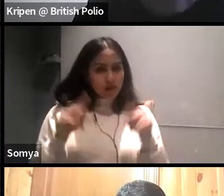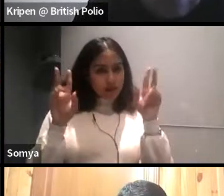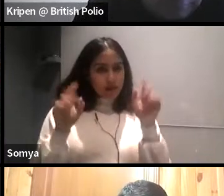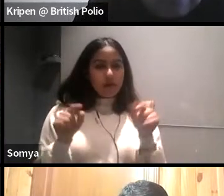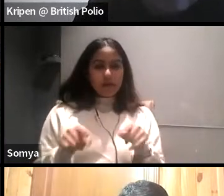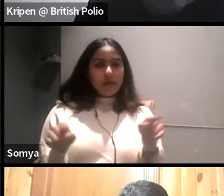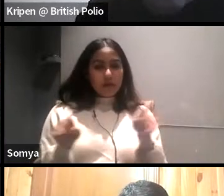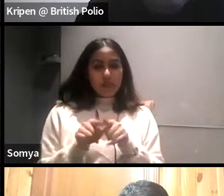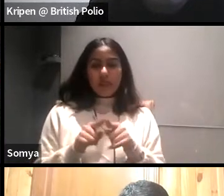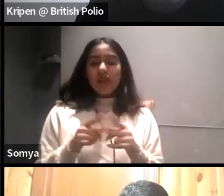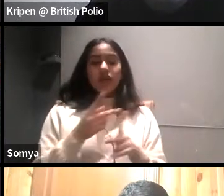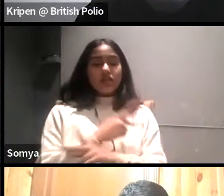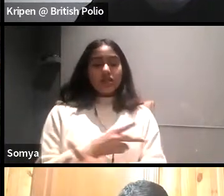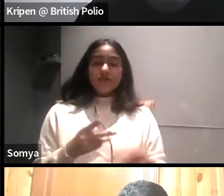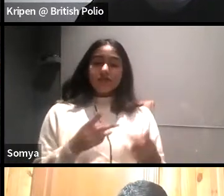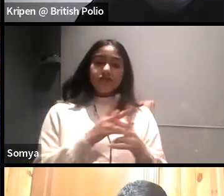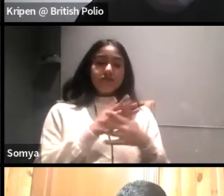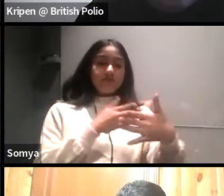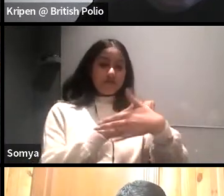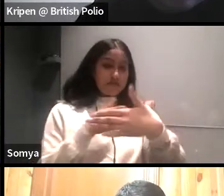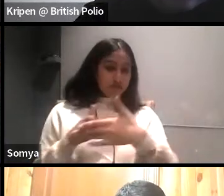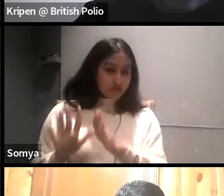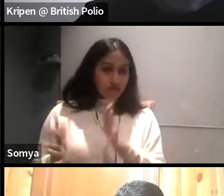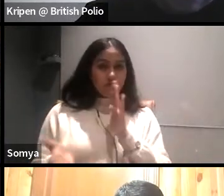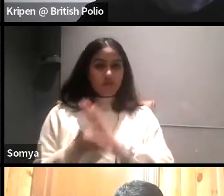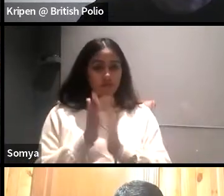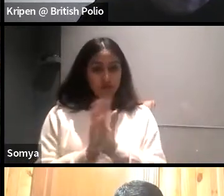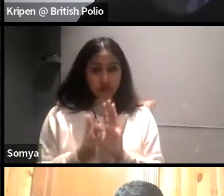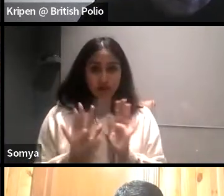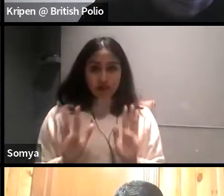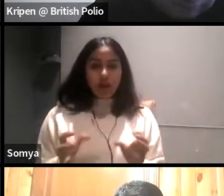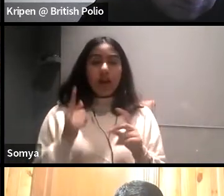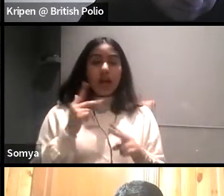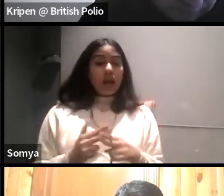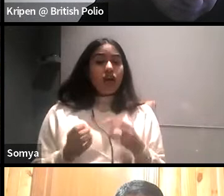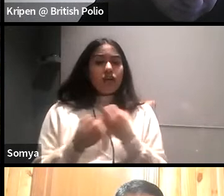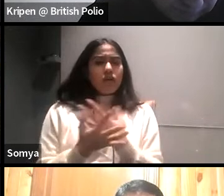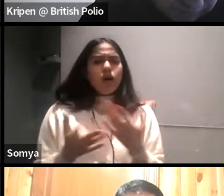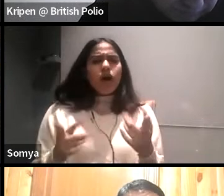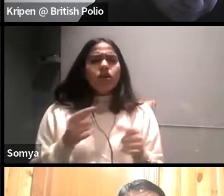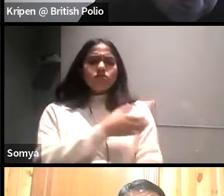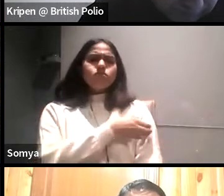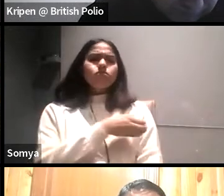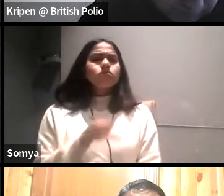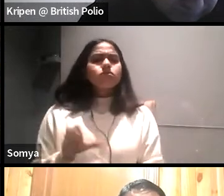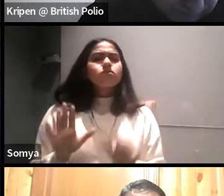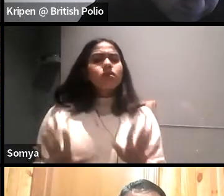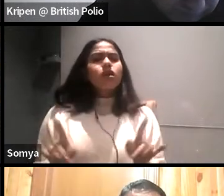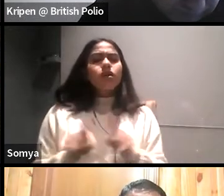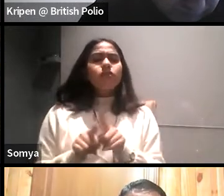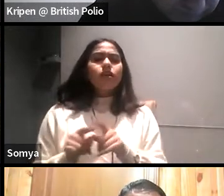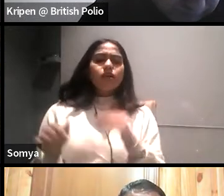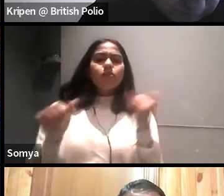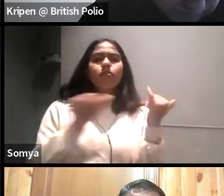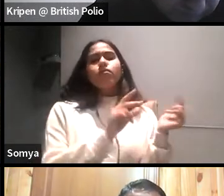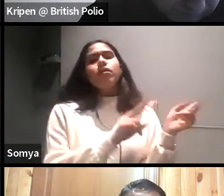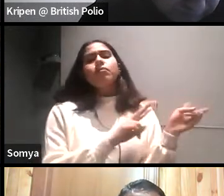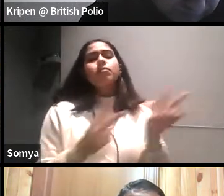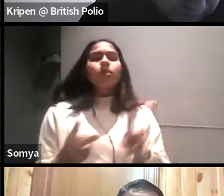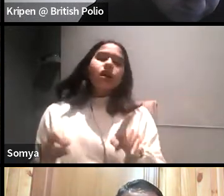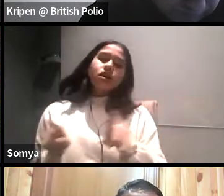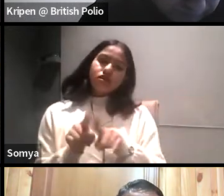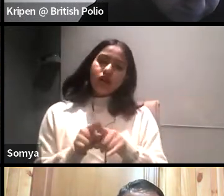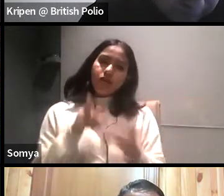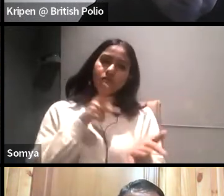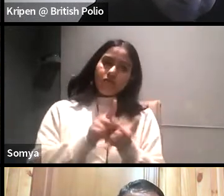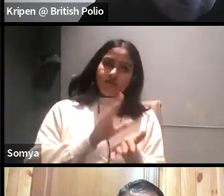because of various barriers and challenges that is there when it comes to wage employment. So they prefer to stay back in their villages or in their